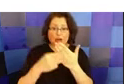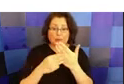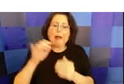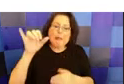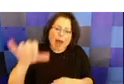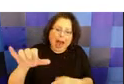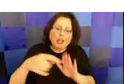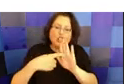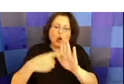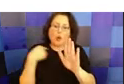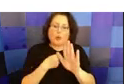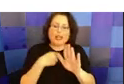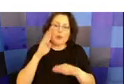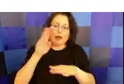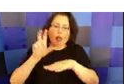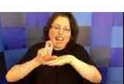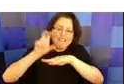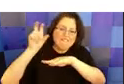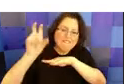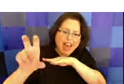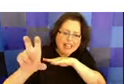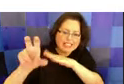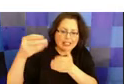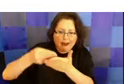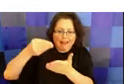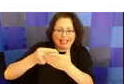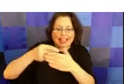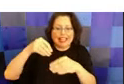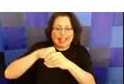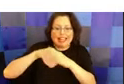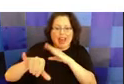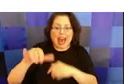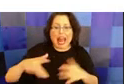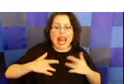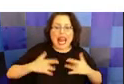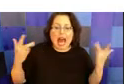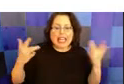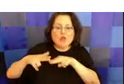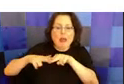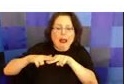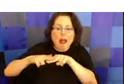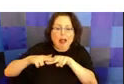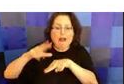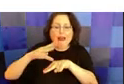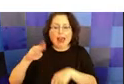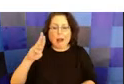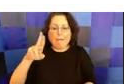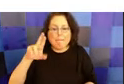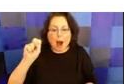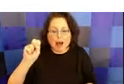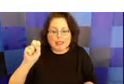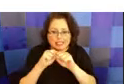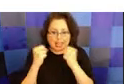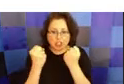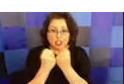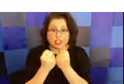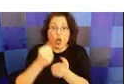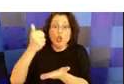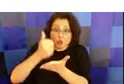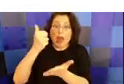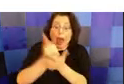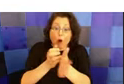invest capital resources in our light rail and busway stations in order to help to